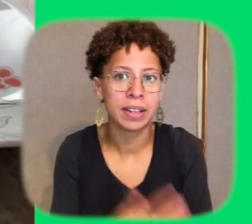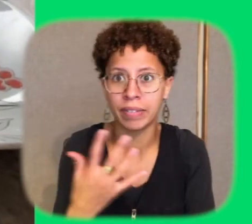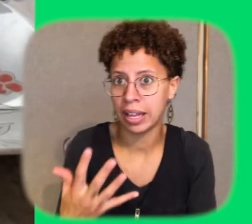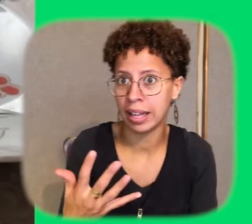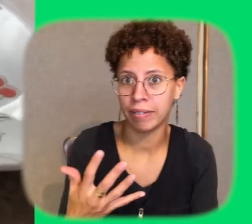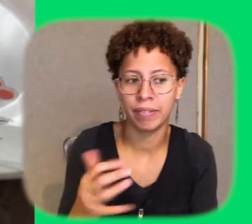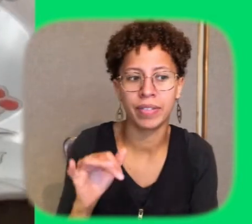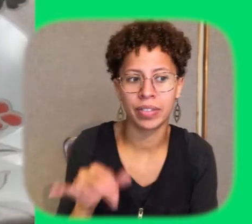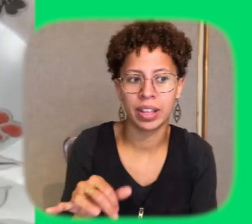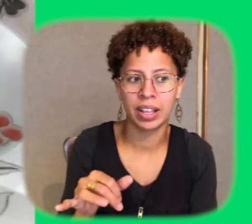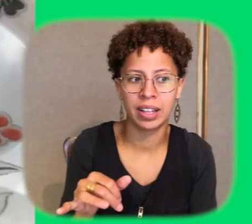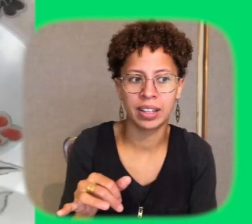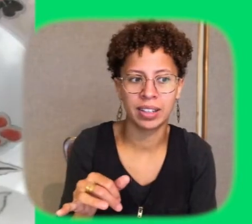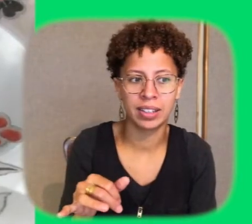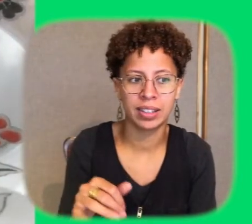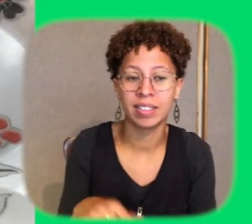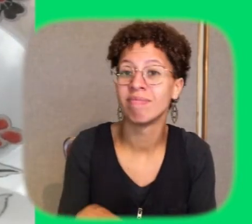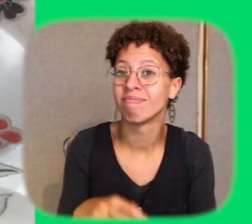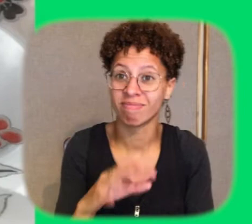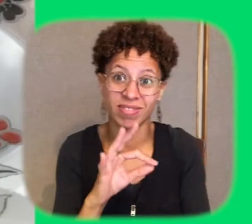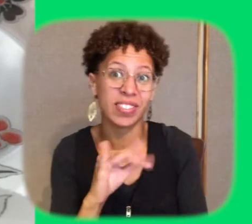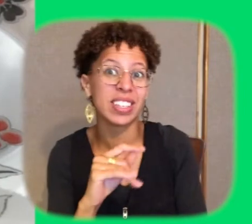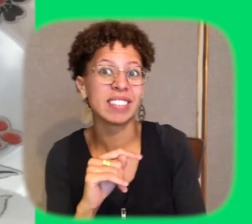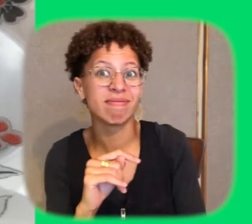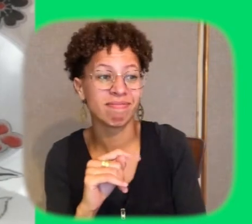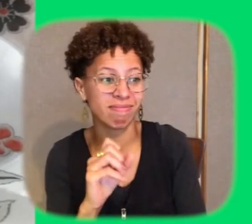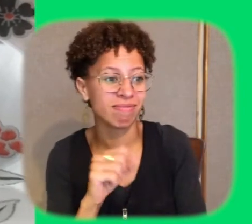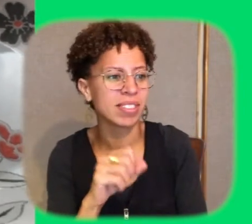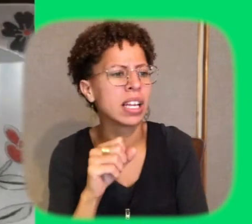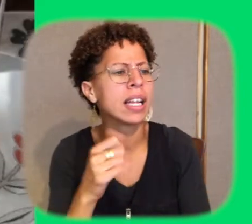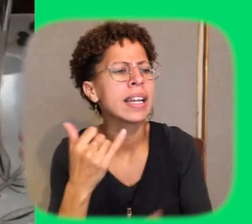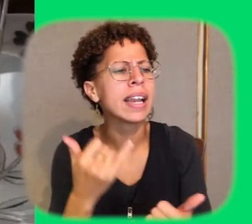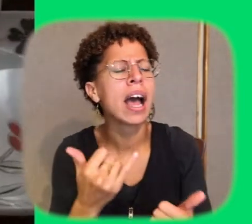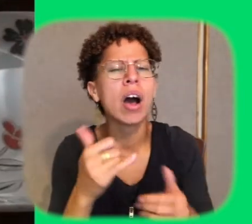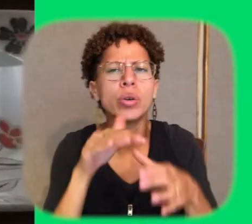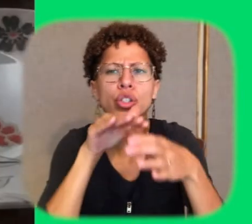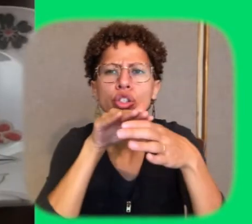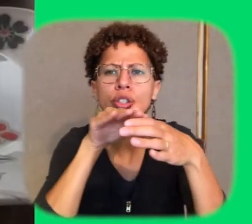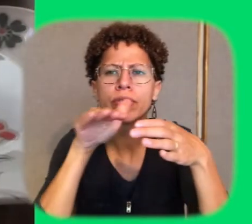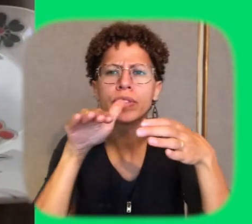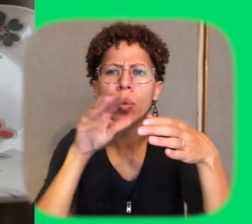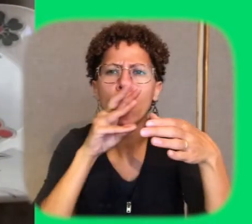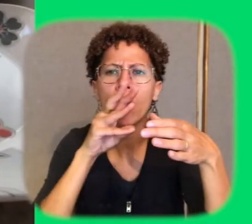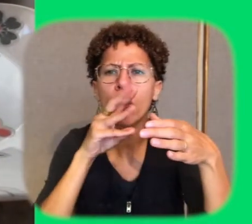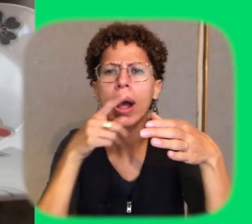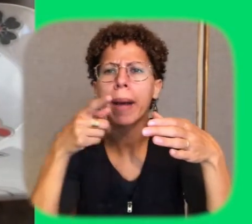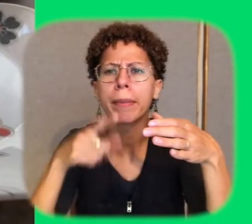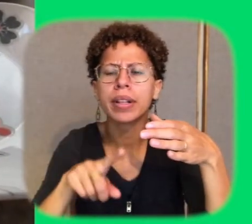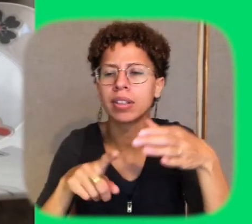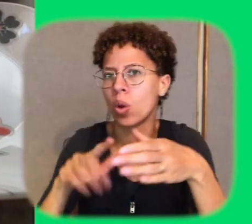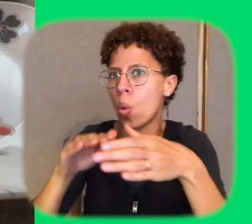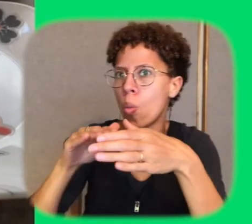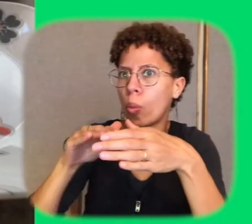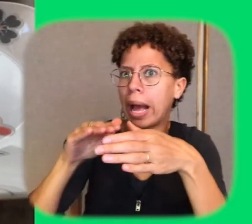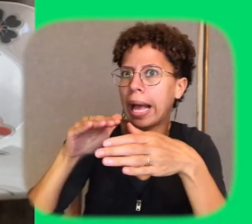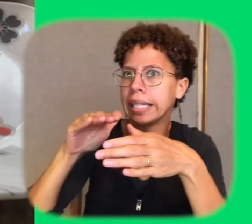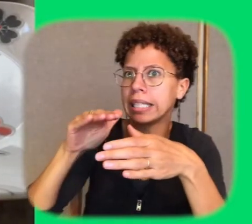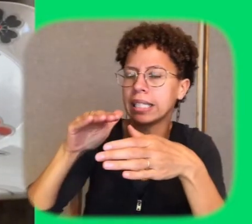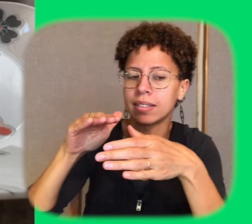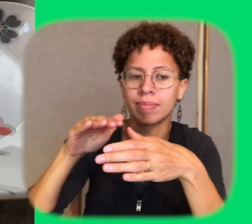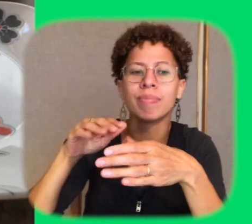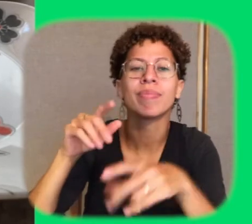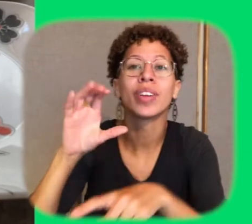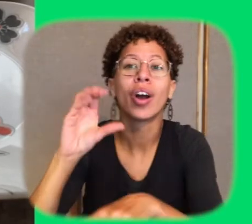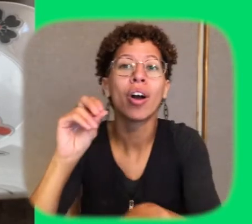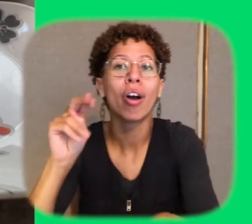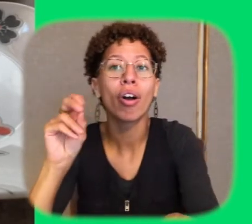Yeah, they fit in. What's happening to the surface of that water there? It's rising. It's rising? Connor predicts 10. We would like to know from